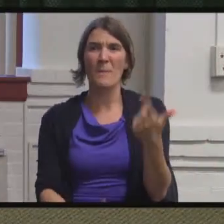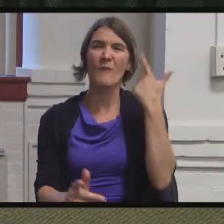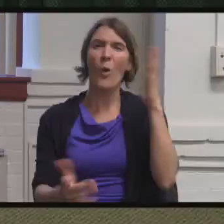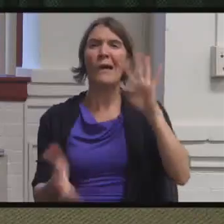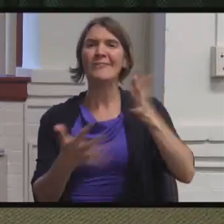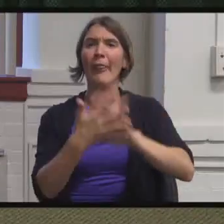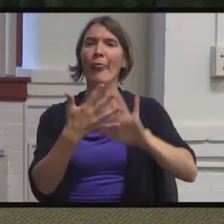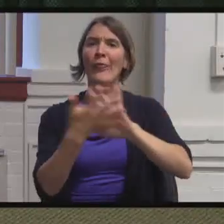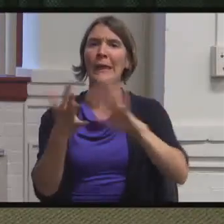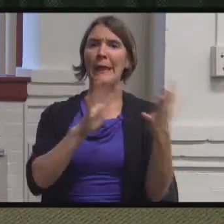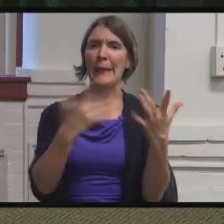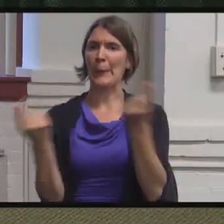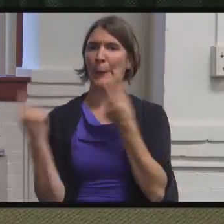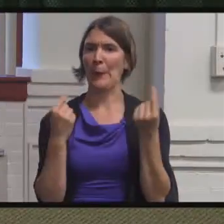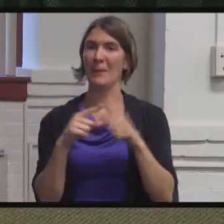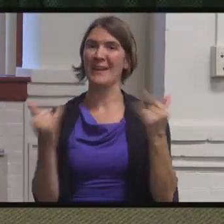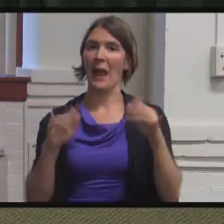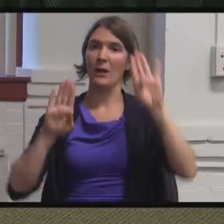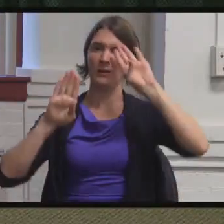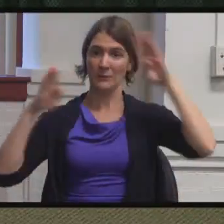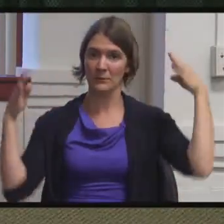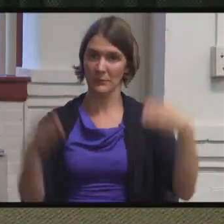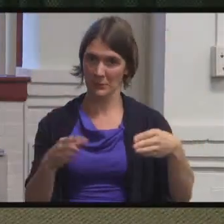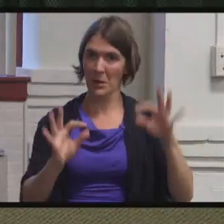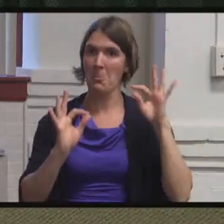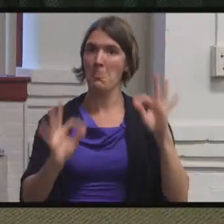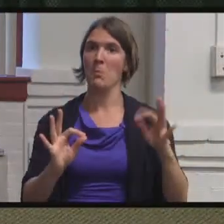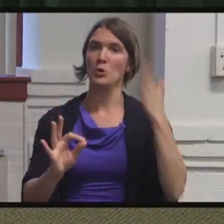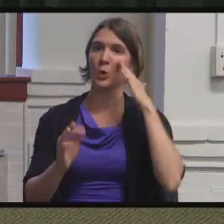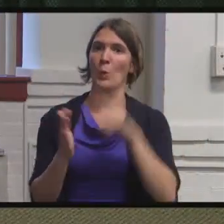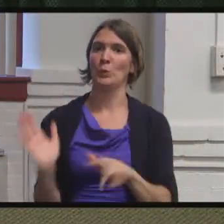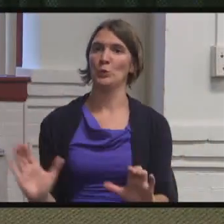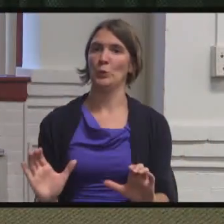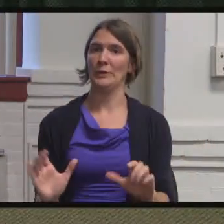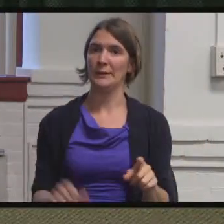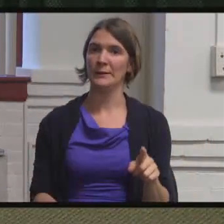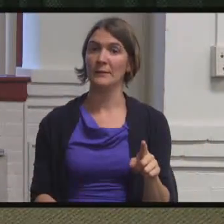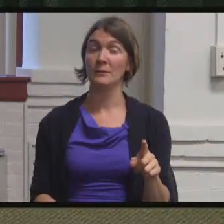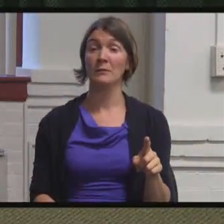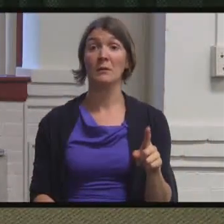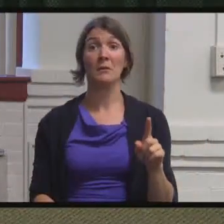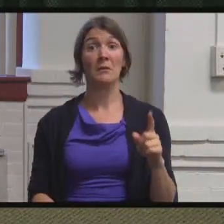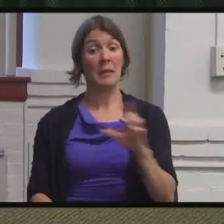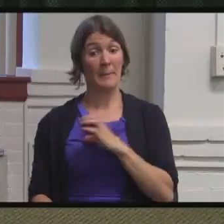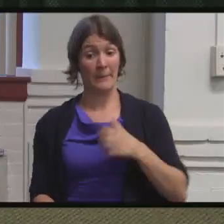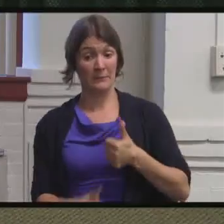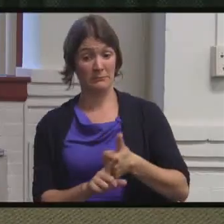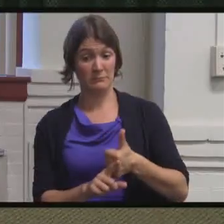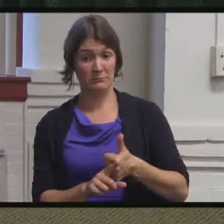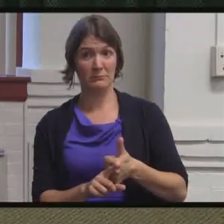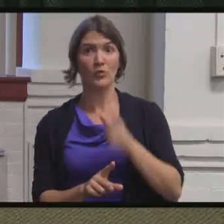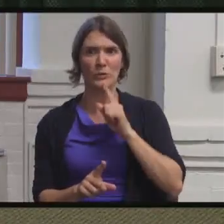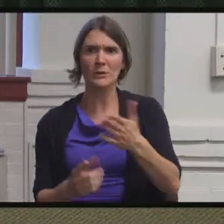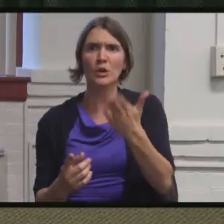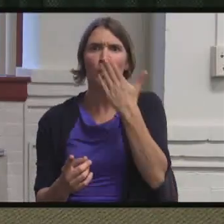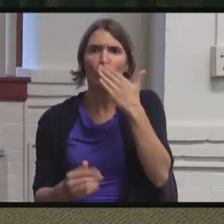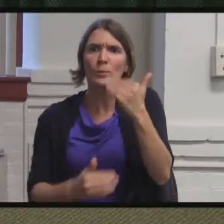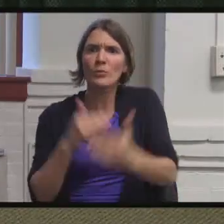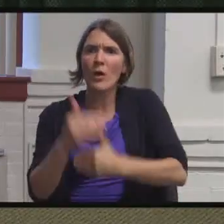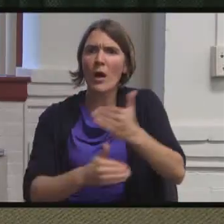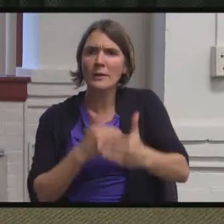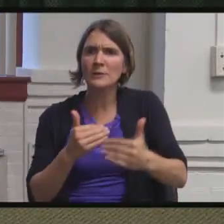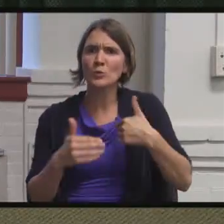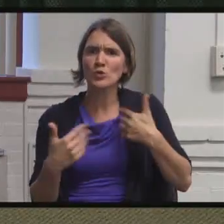while. I think the process that we have gone through as a committee has been really effective in deepening